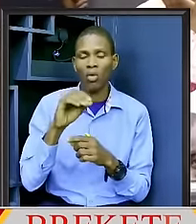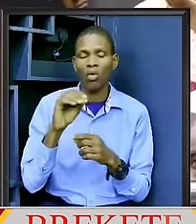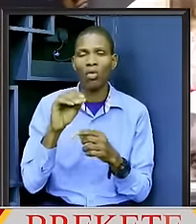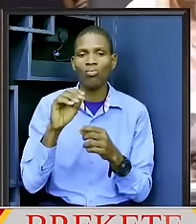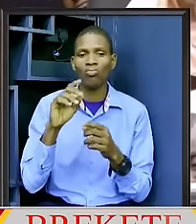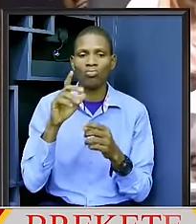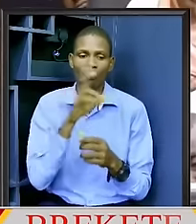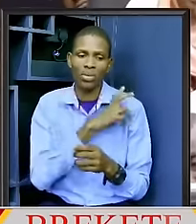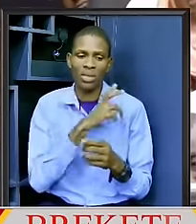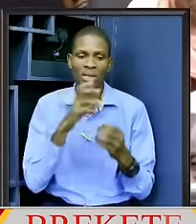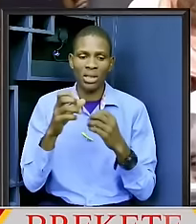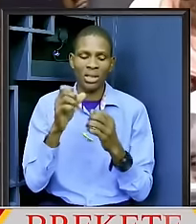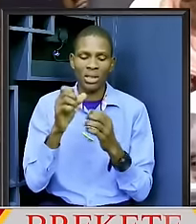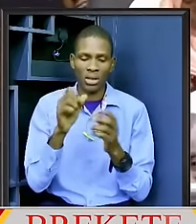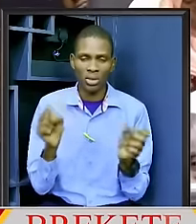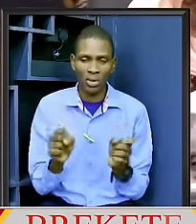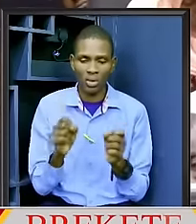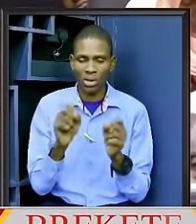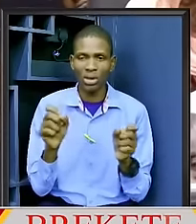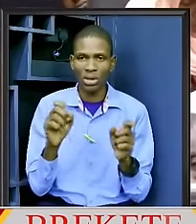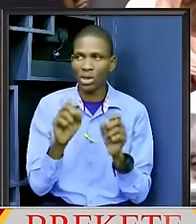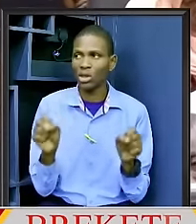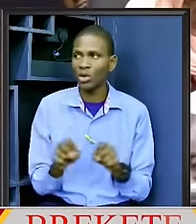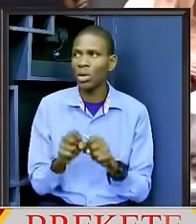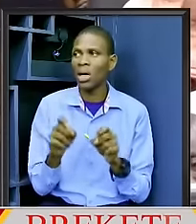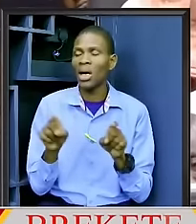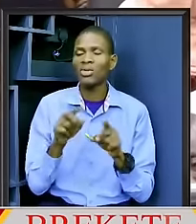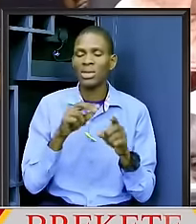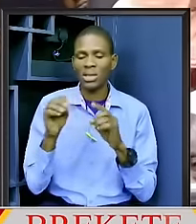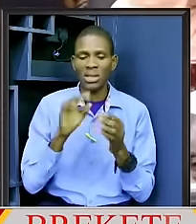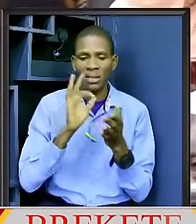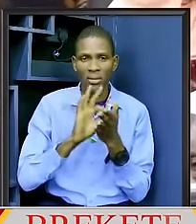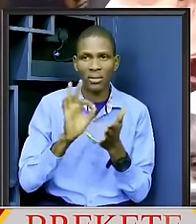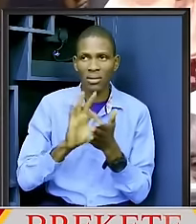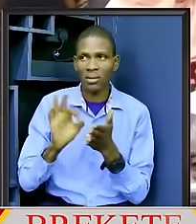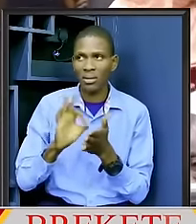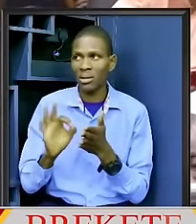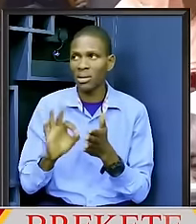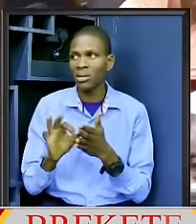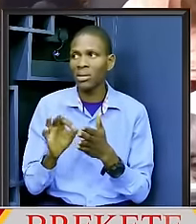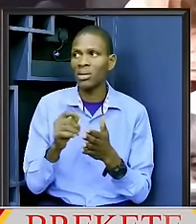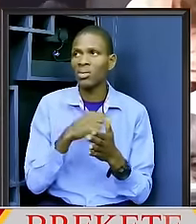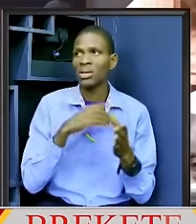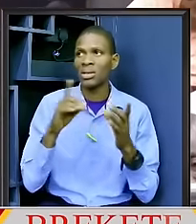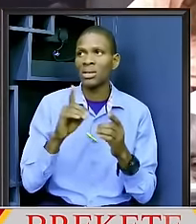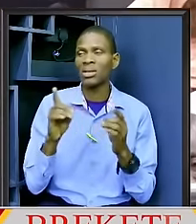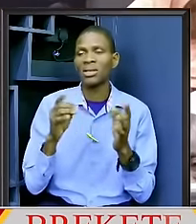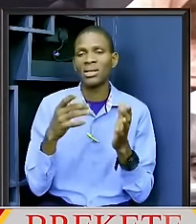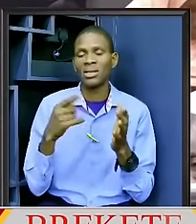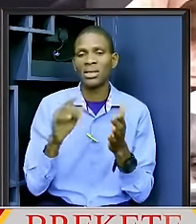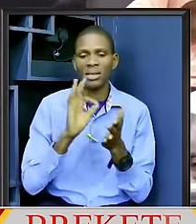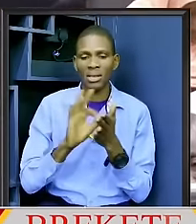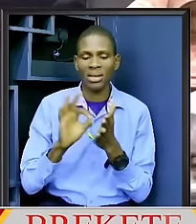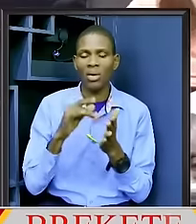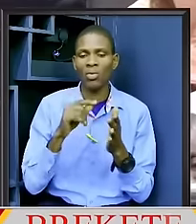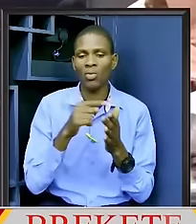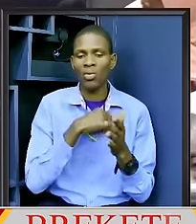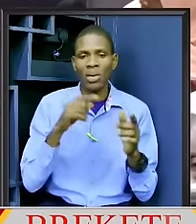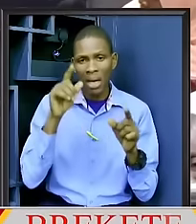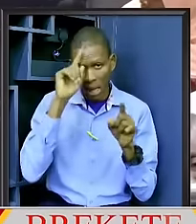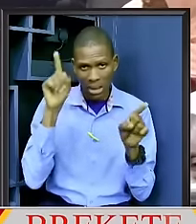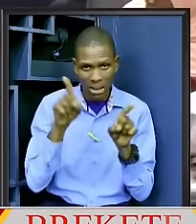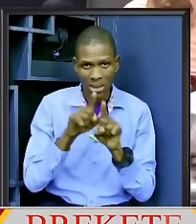to the office and do reconciliation. We did reconciliation and we agreed with